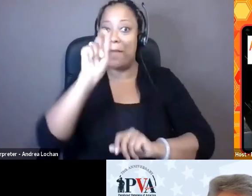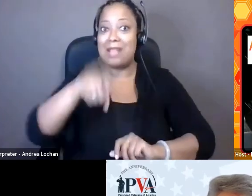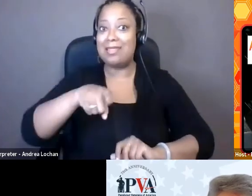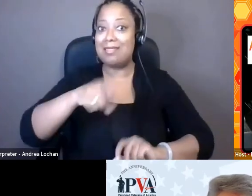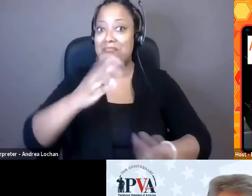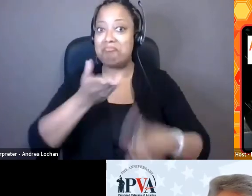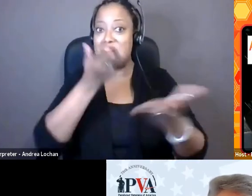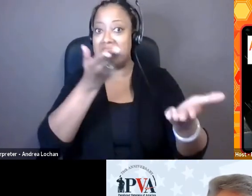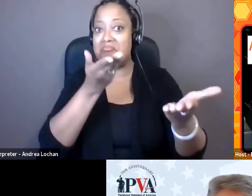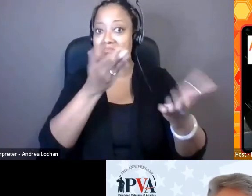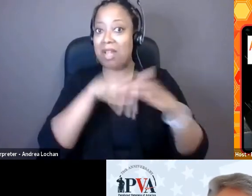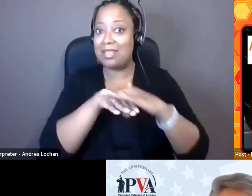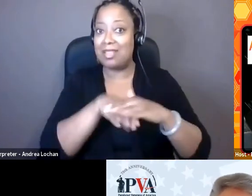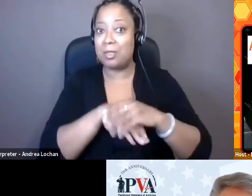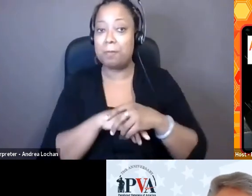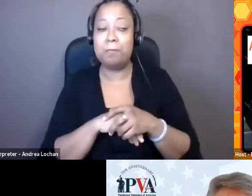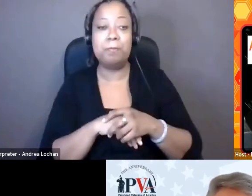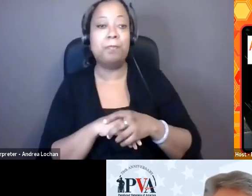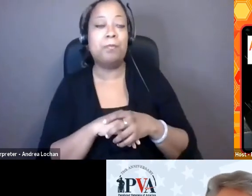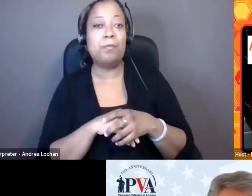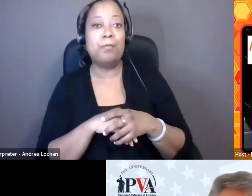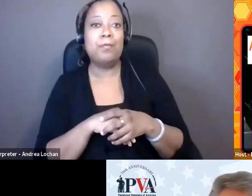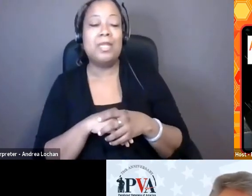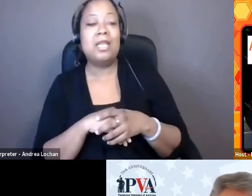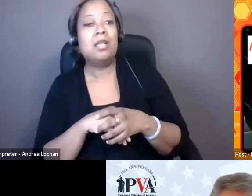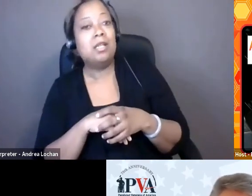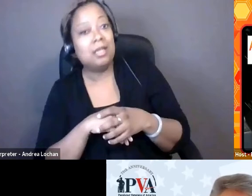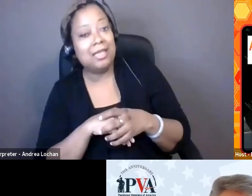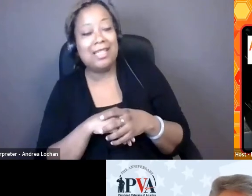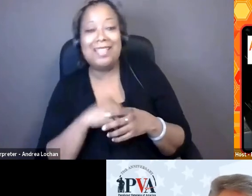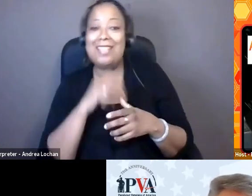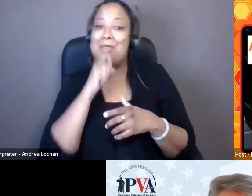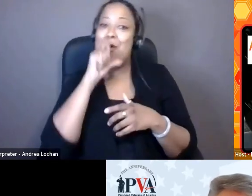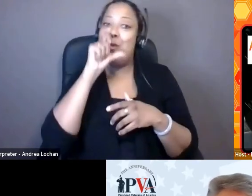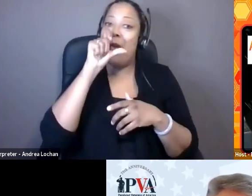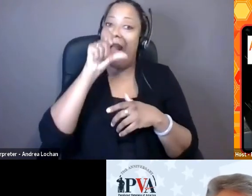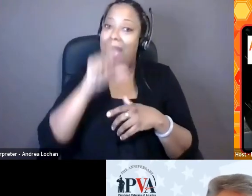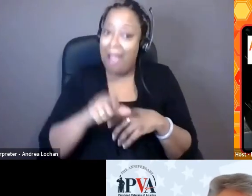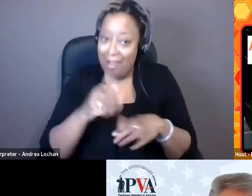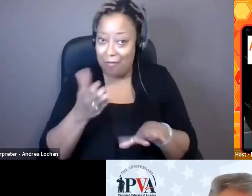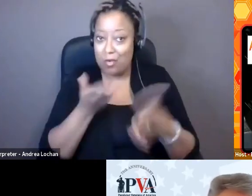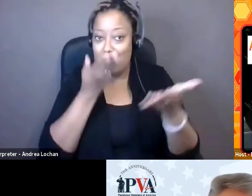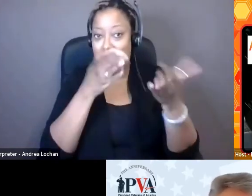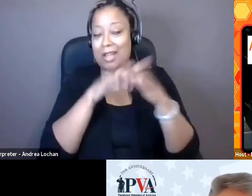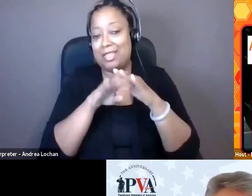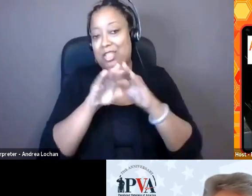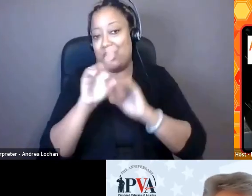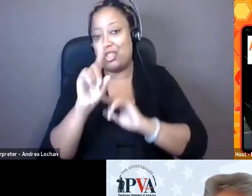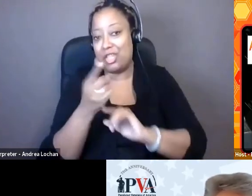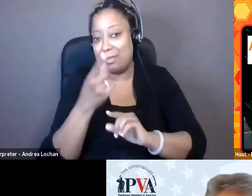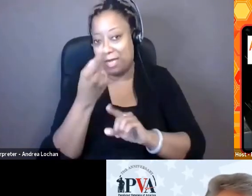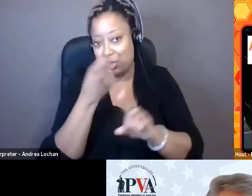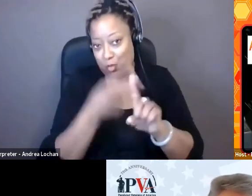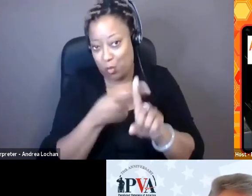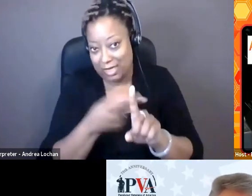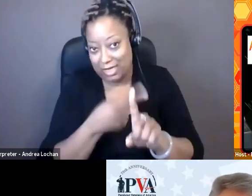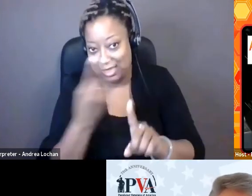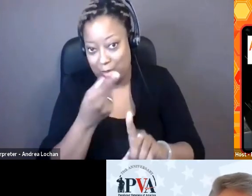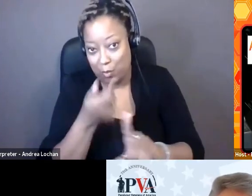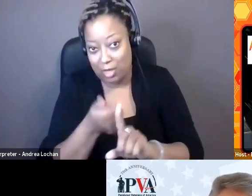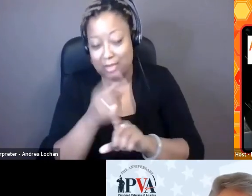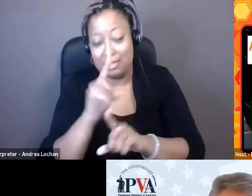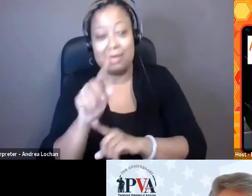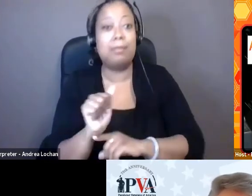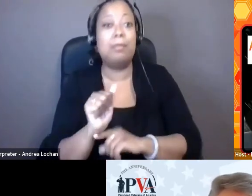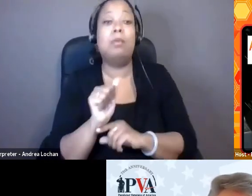offer access? They don't necessarily have to offer access just because they're renting to someone who's disabled,